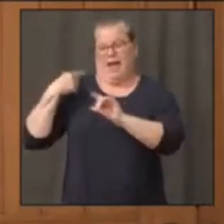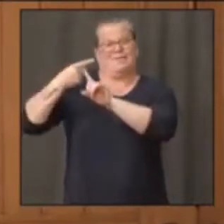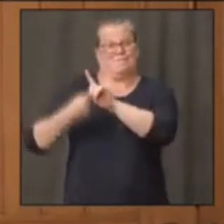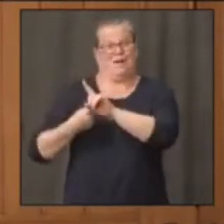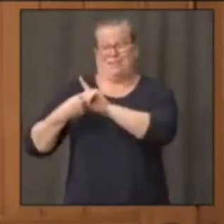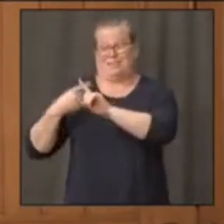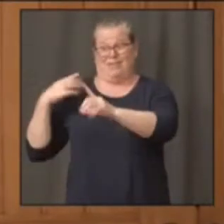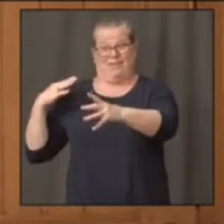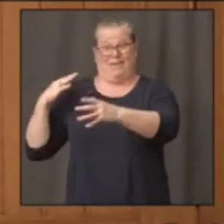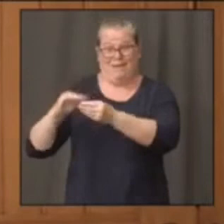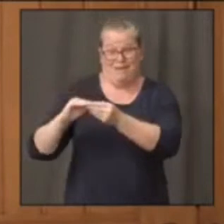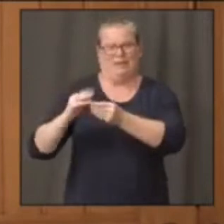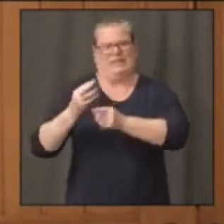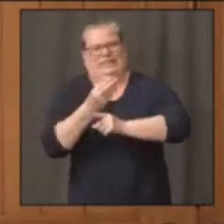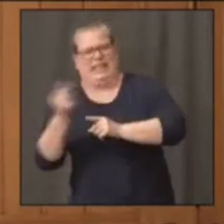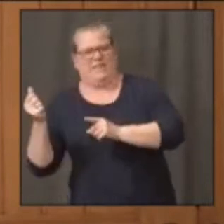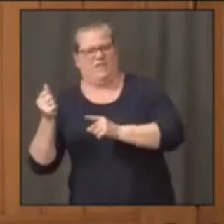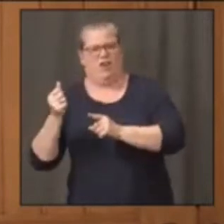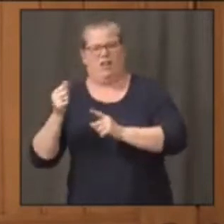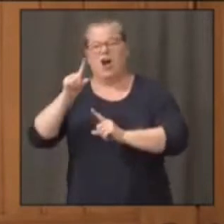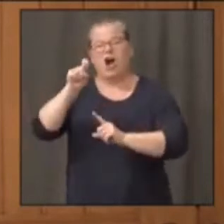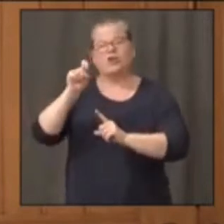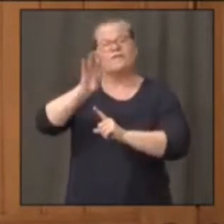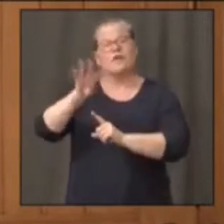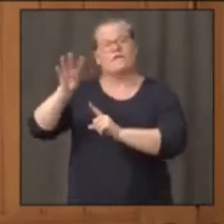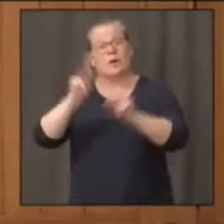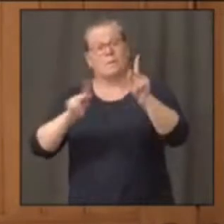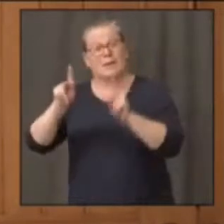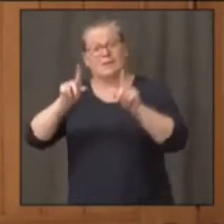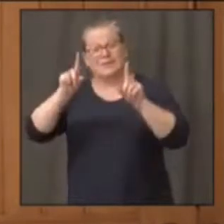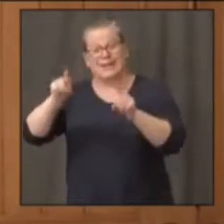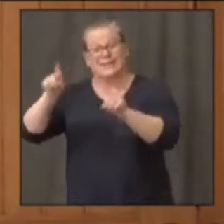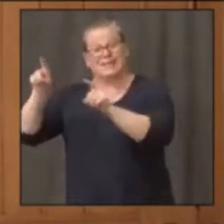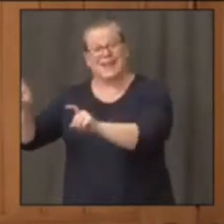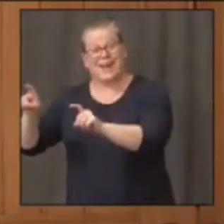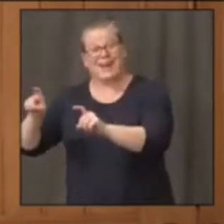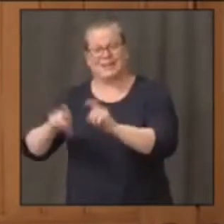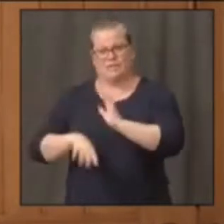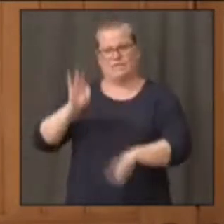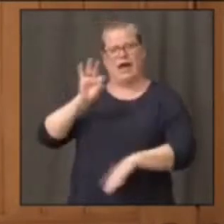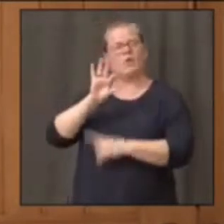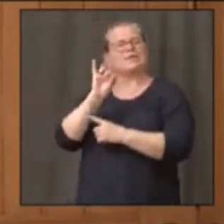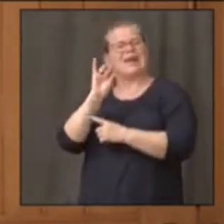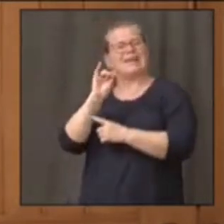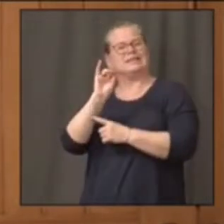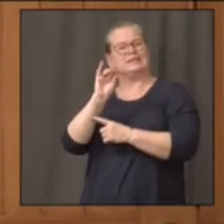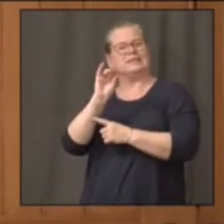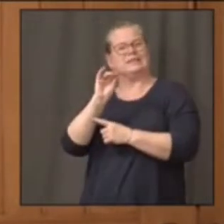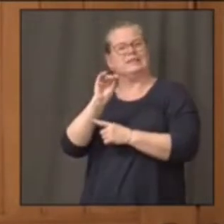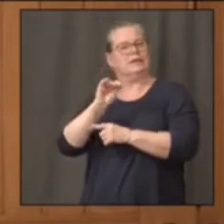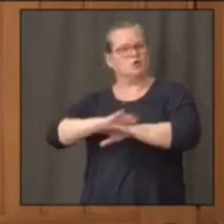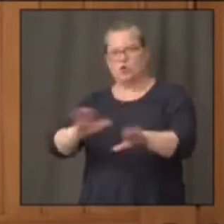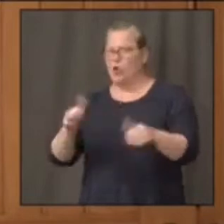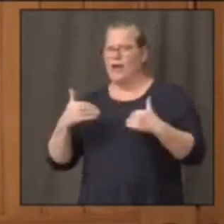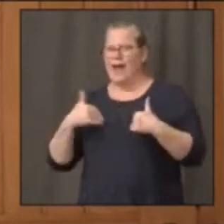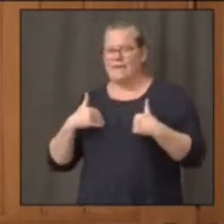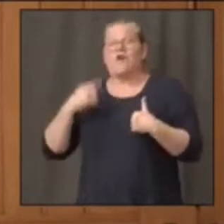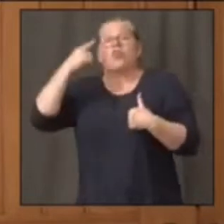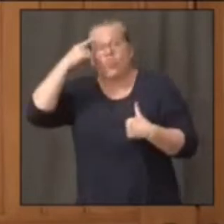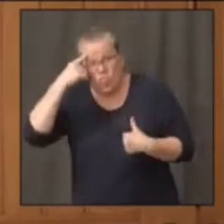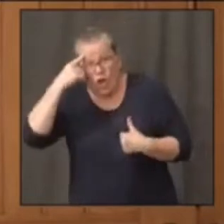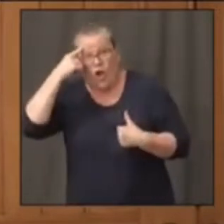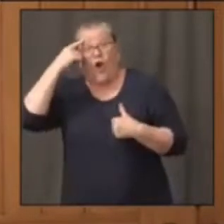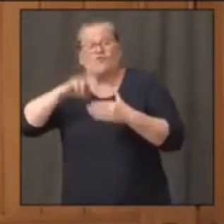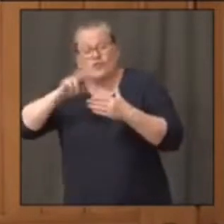of 144 individuals were false positives. So those people have all been notified, their clinicians have been notified, and our public health